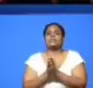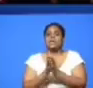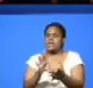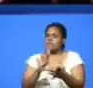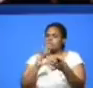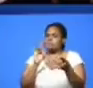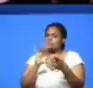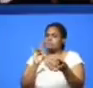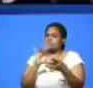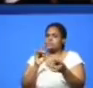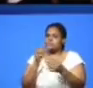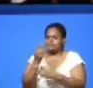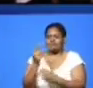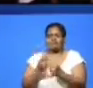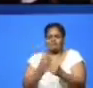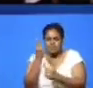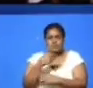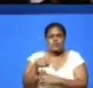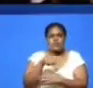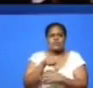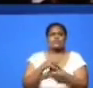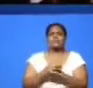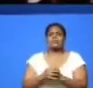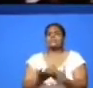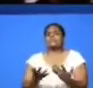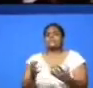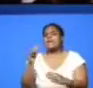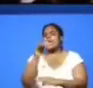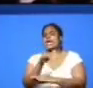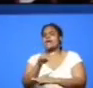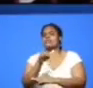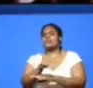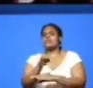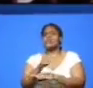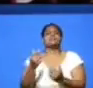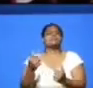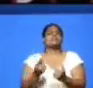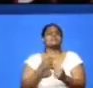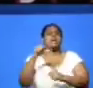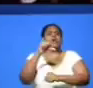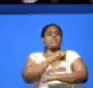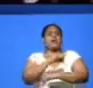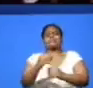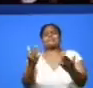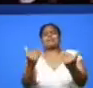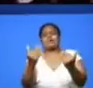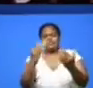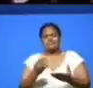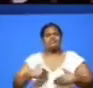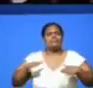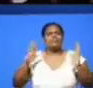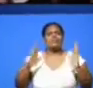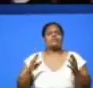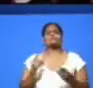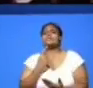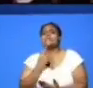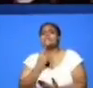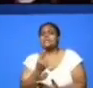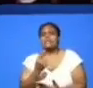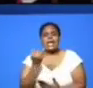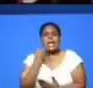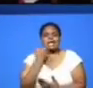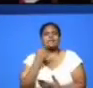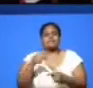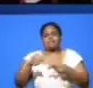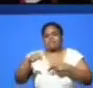you. Listen to me. Every night I begin the altar call by saying, if you're a